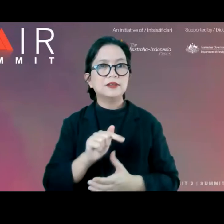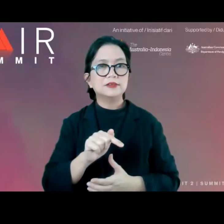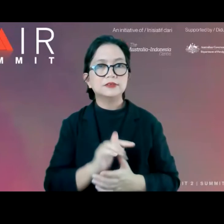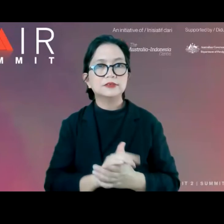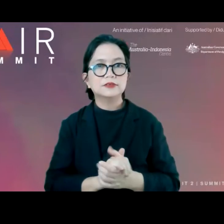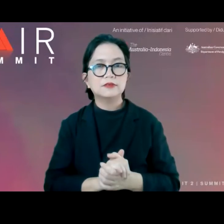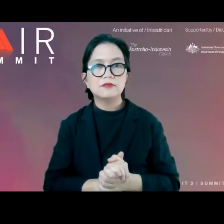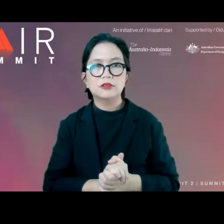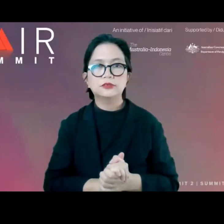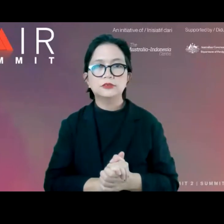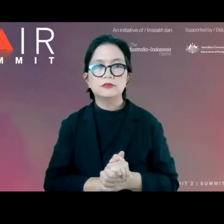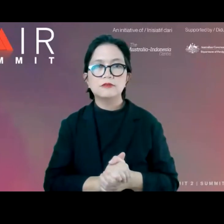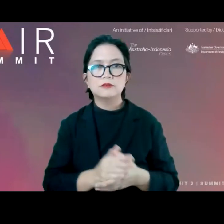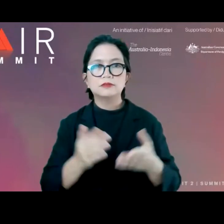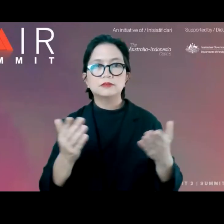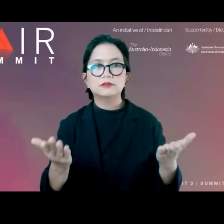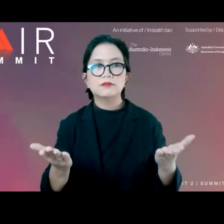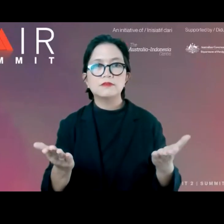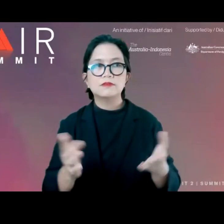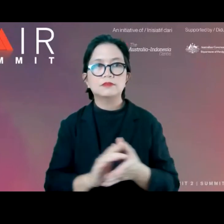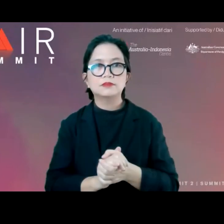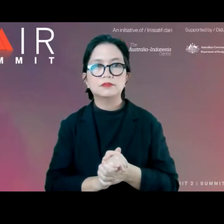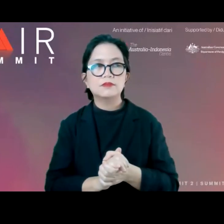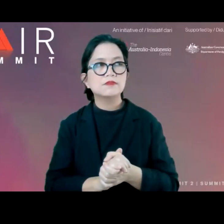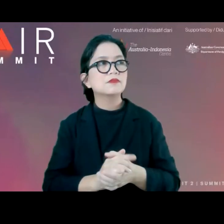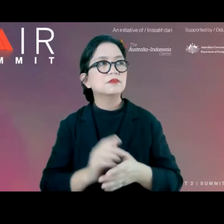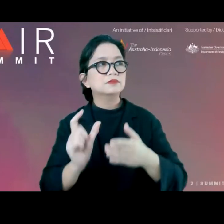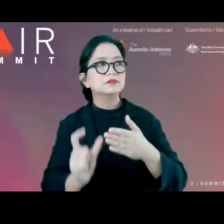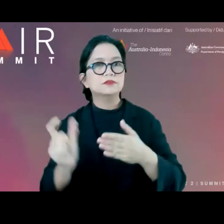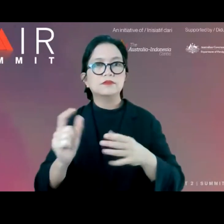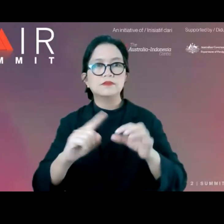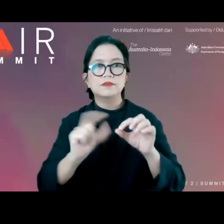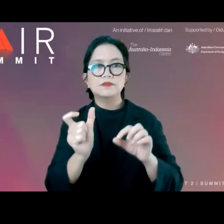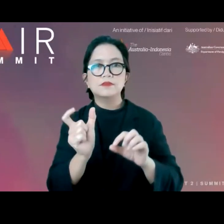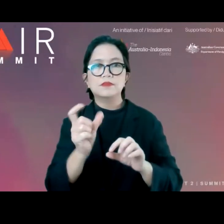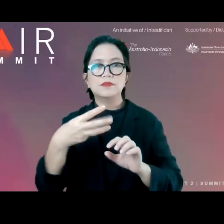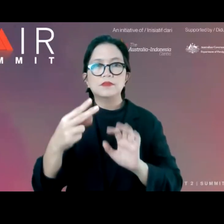Queensland. So let's start with the data connectivity and integration.